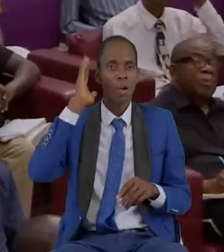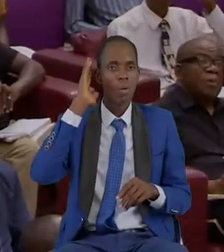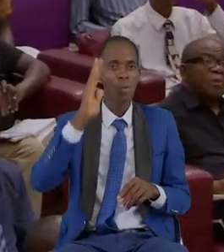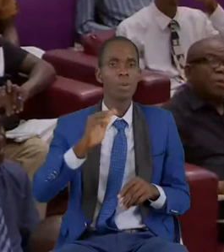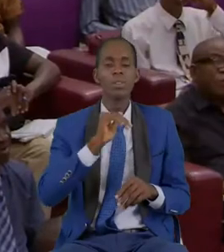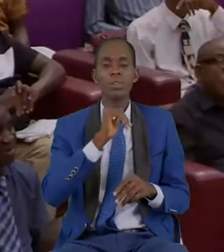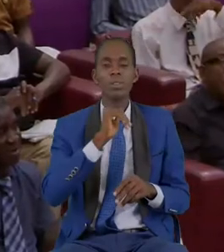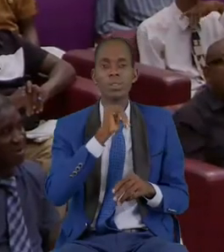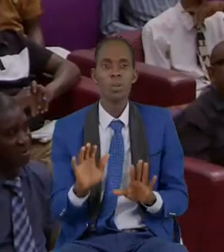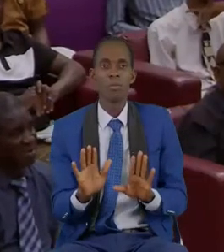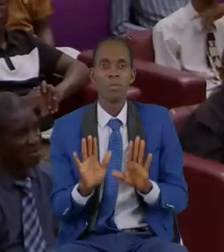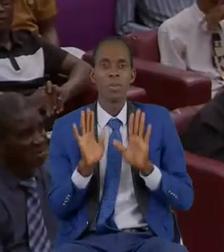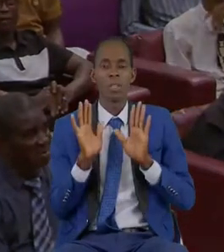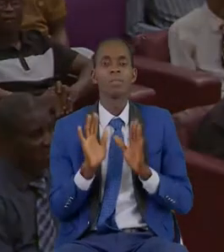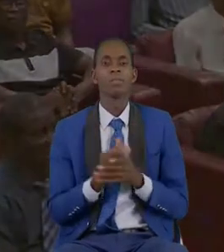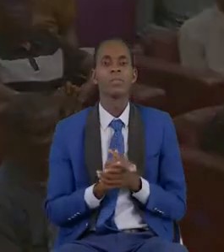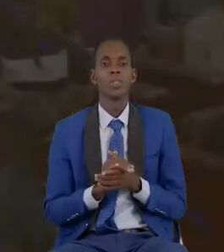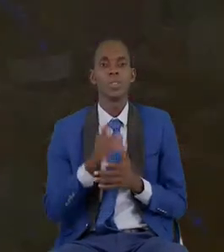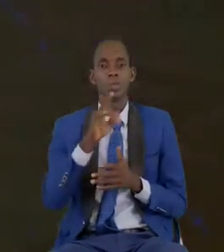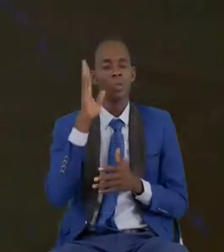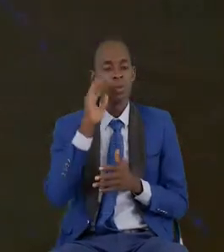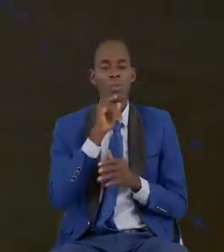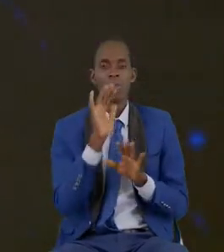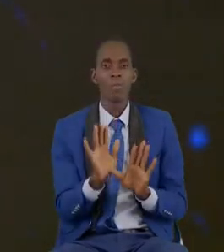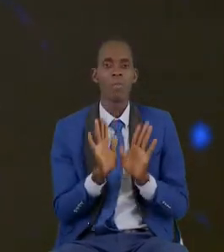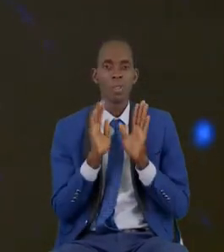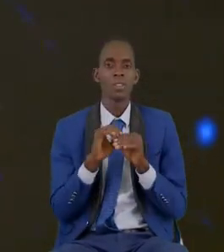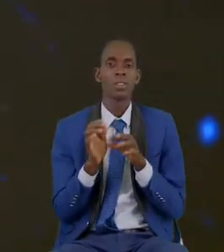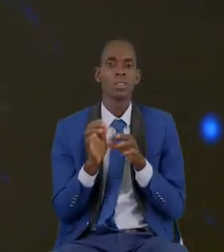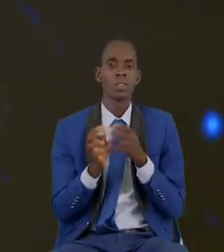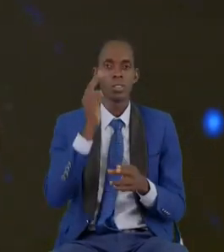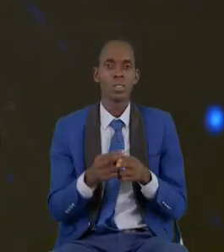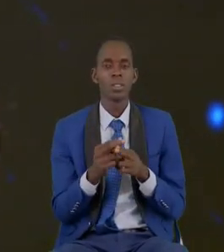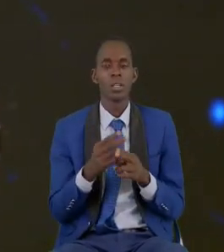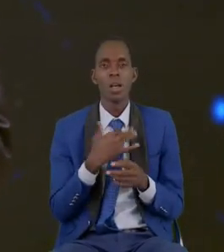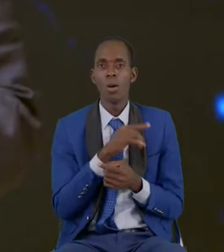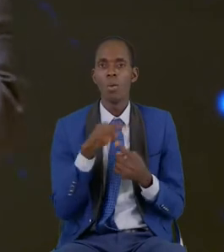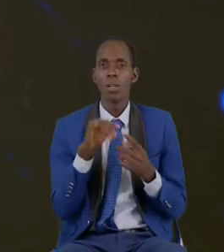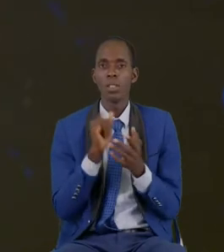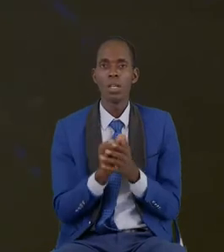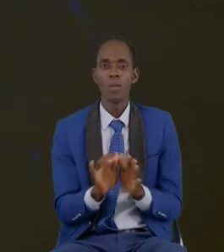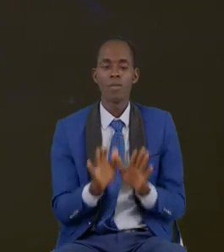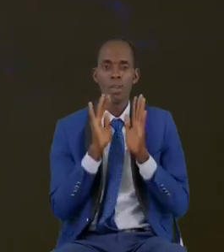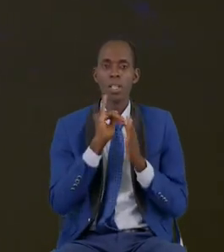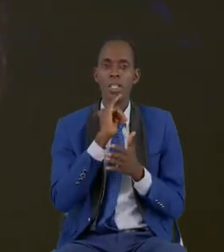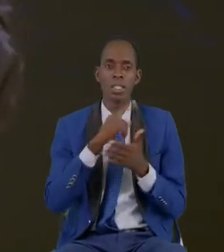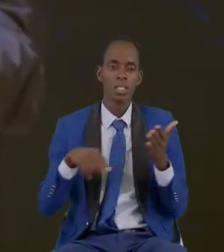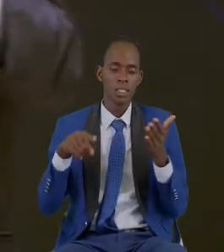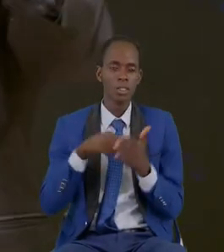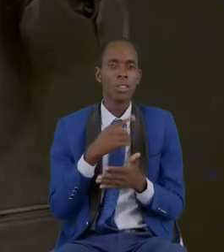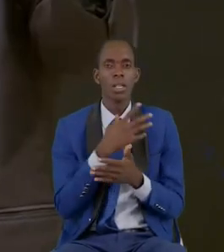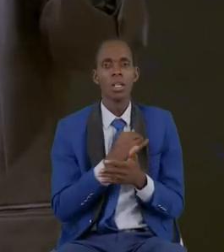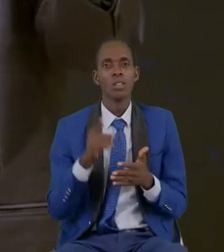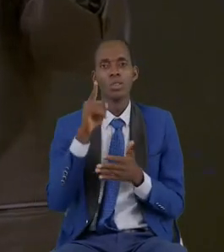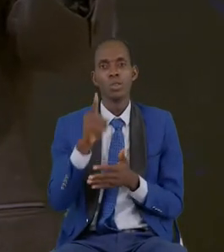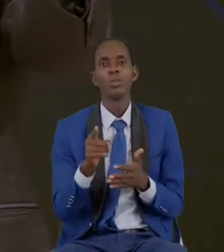said, I will not fear. You will not fear in Jesus' name. And when that fear is cancelled and you live in the Word of God,